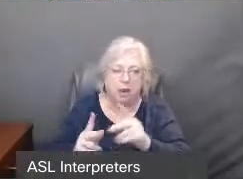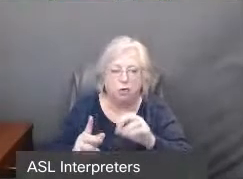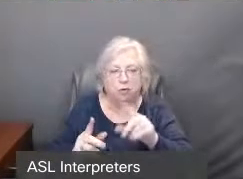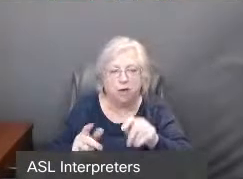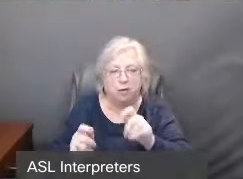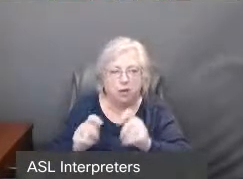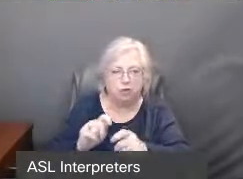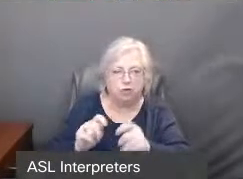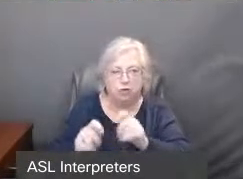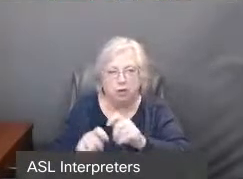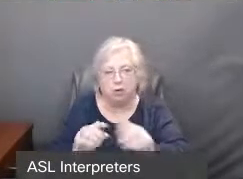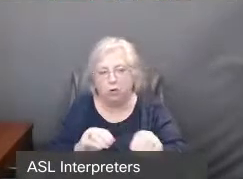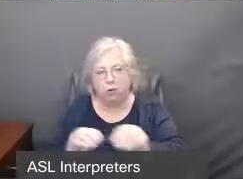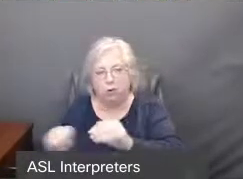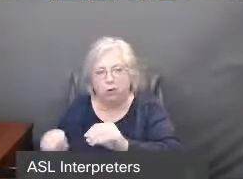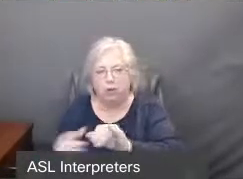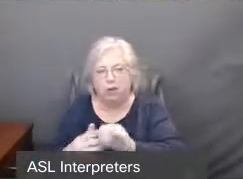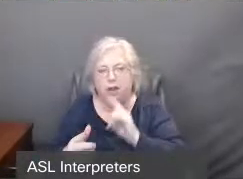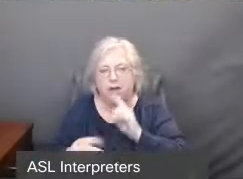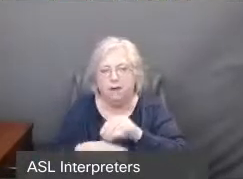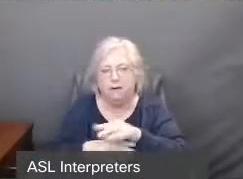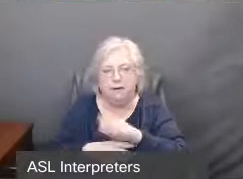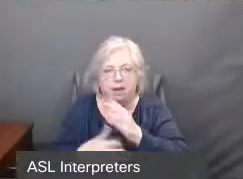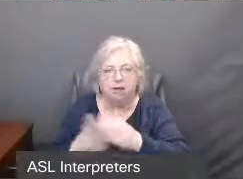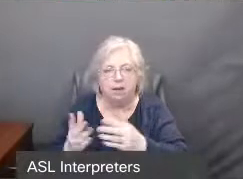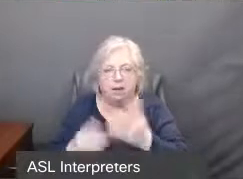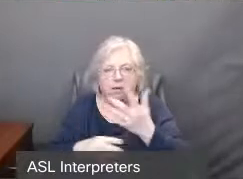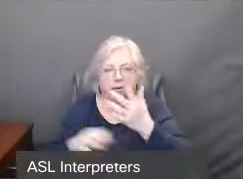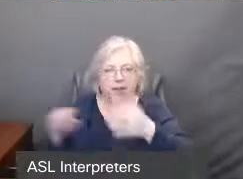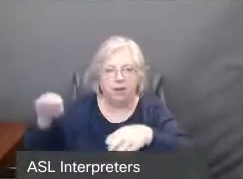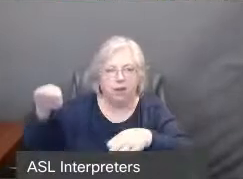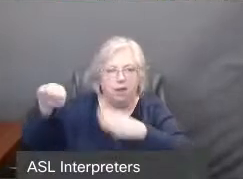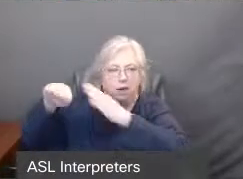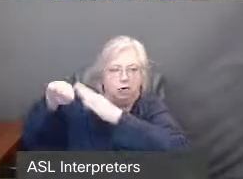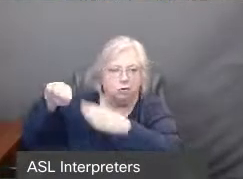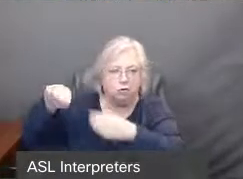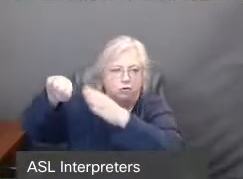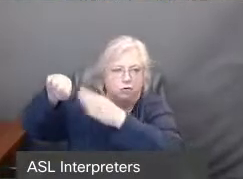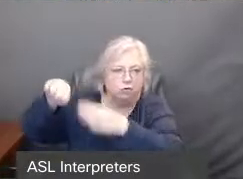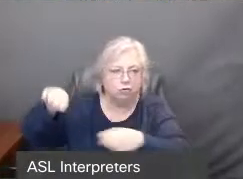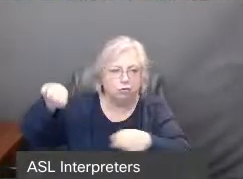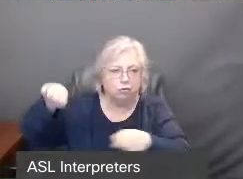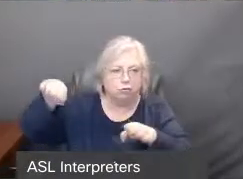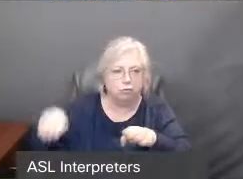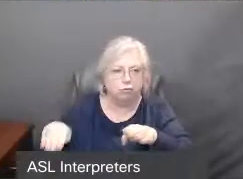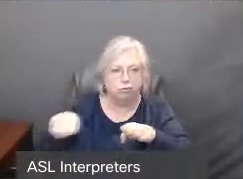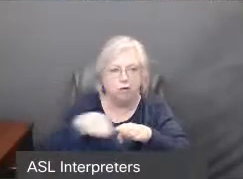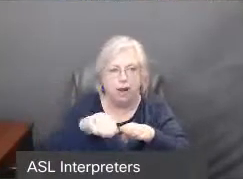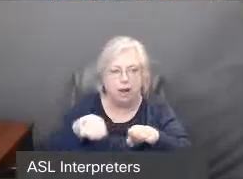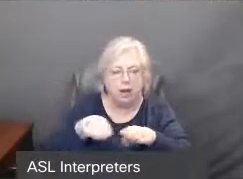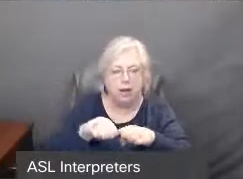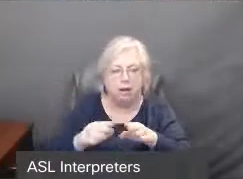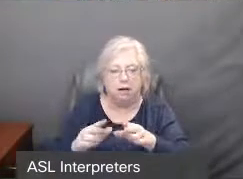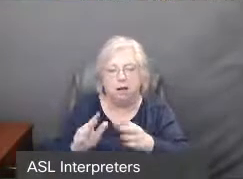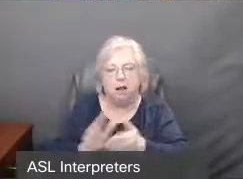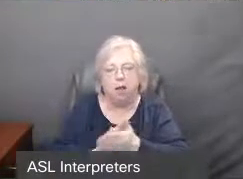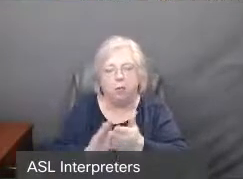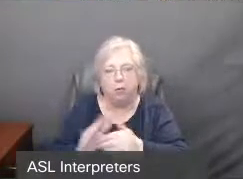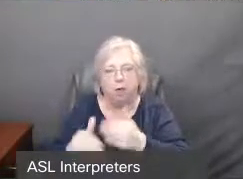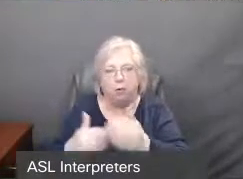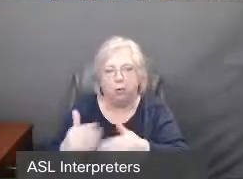And that could also affect some of the grading operation. So the general grading operation of them all is it